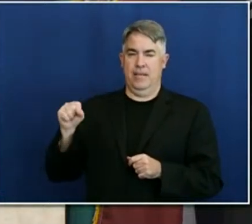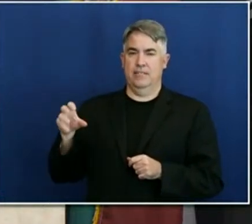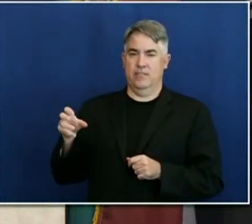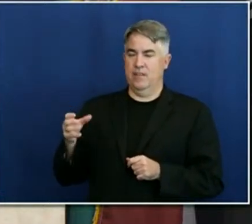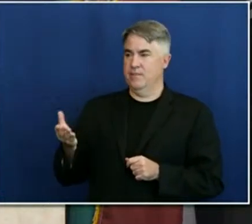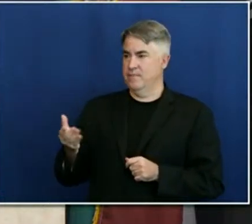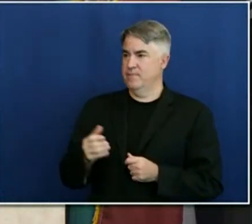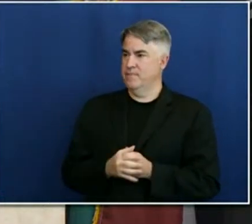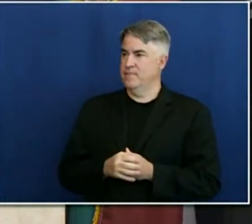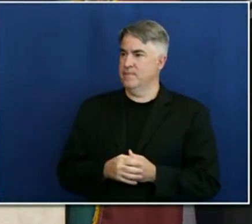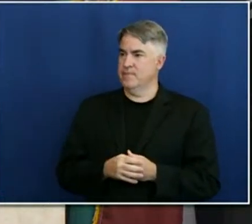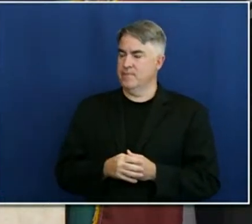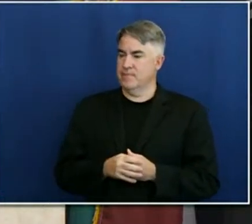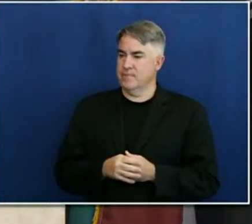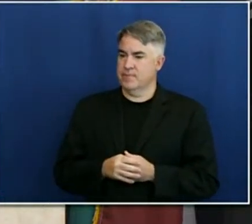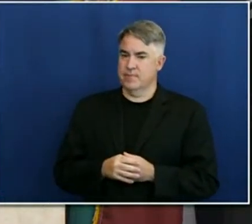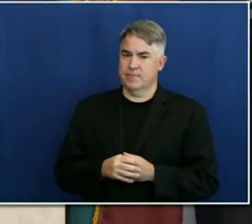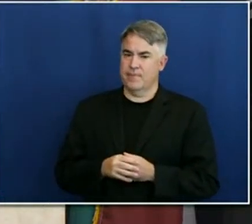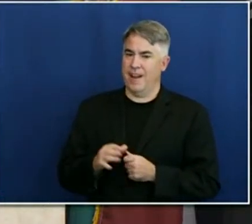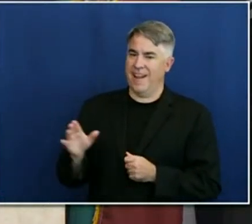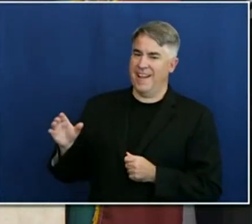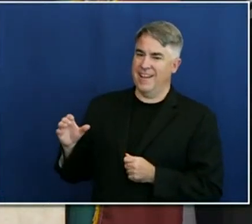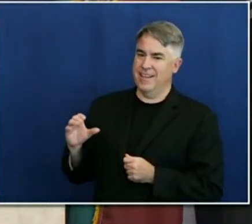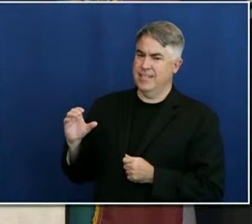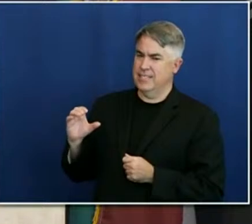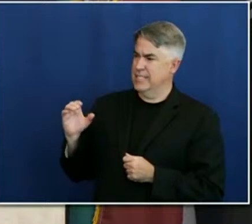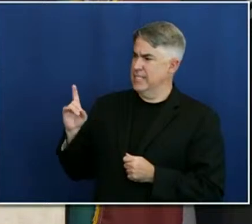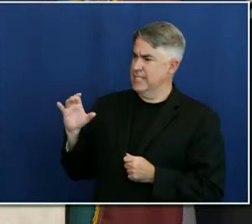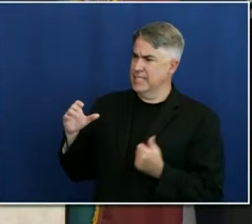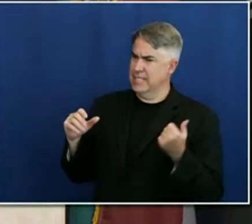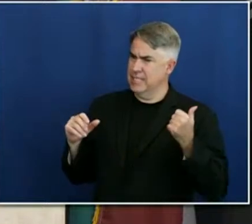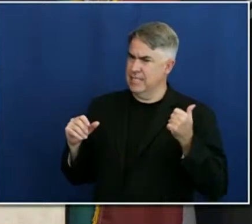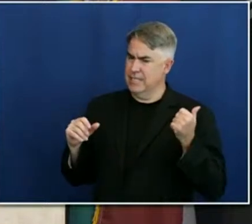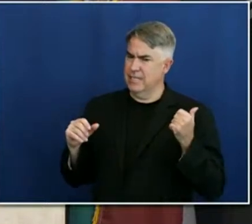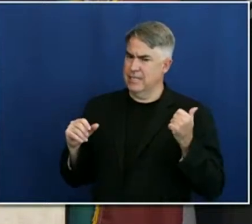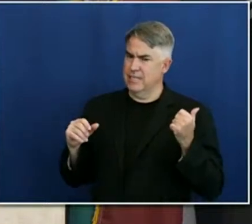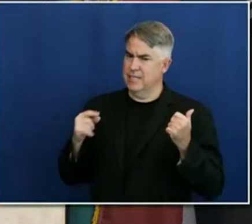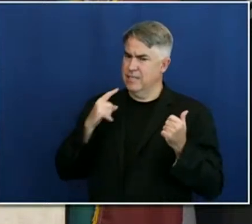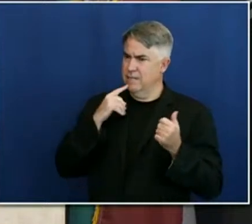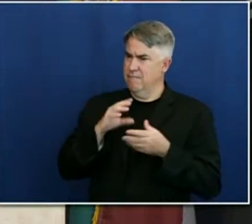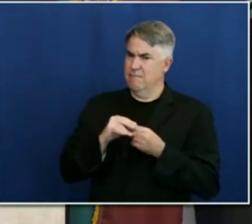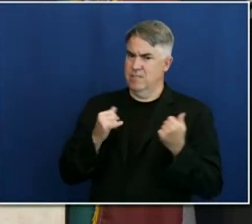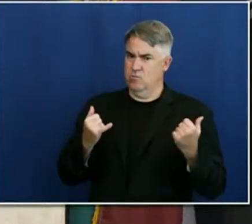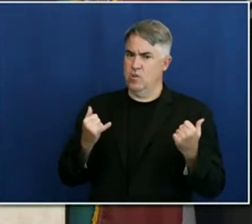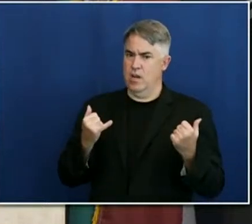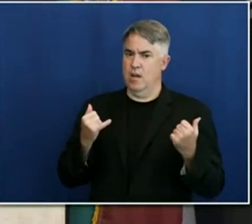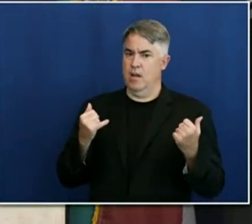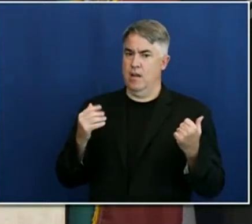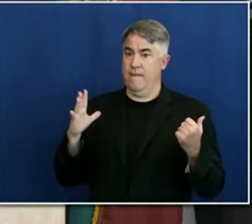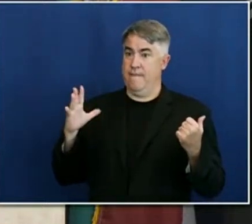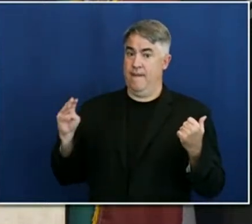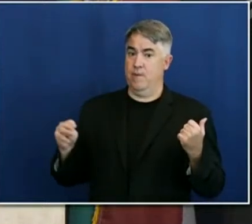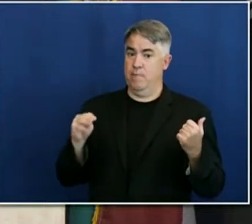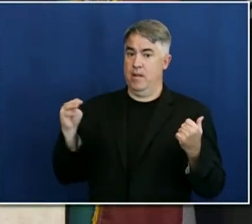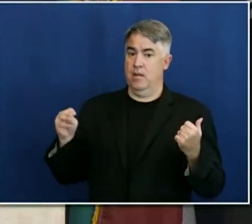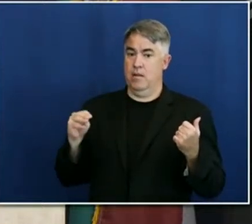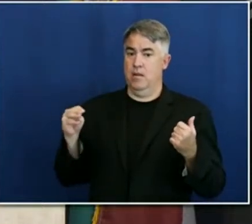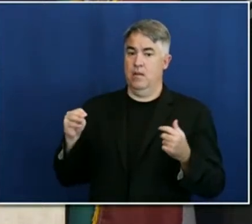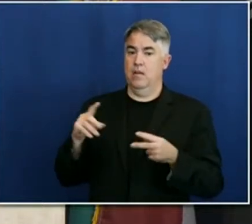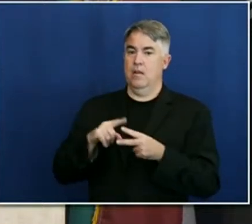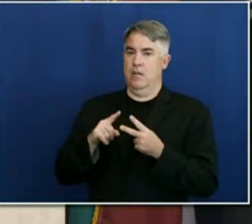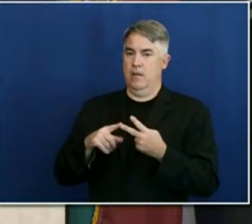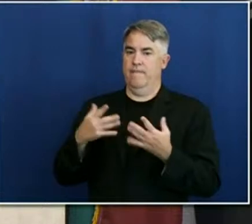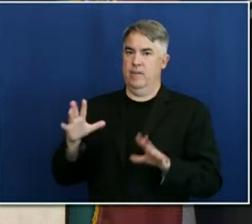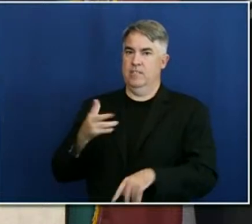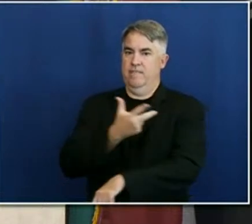Earlier this week, the CDC reported that 5 million people nationwide have or will miss their second dose appointments, but numbers vary from region to region, and they sort